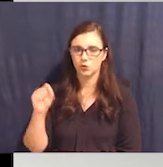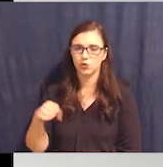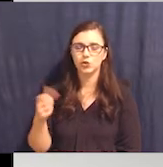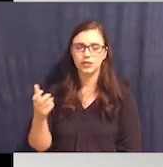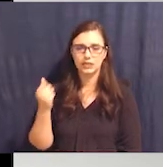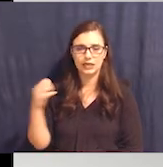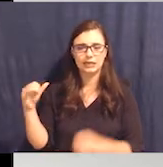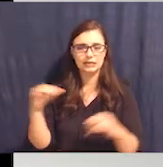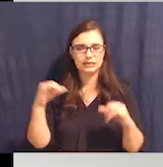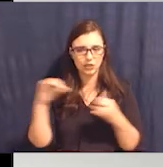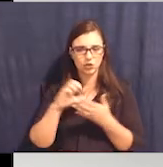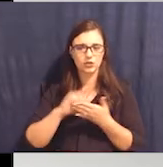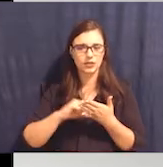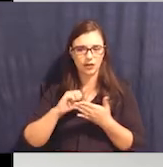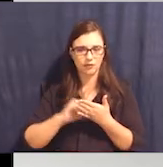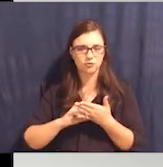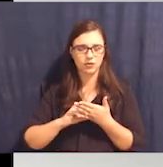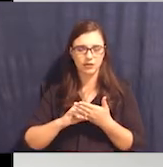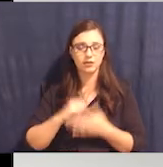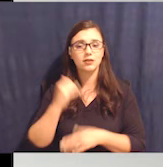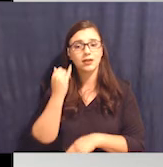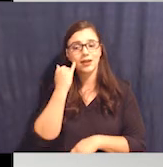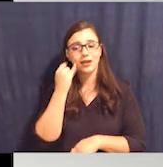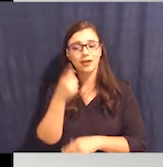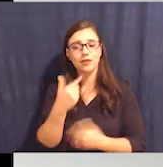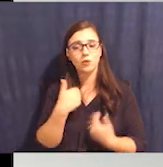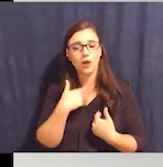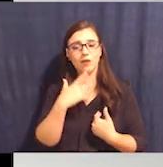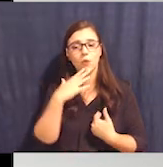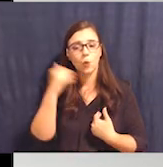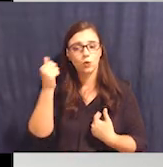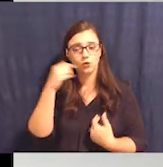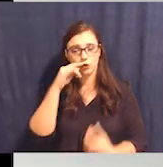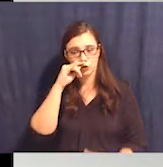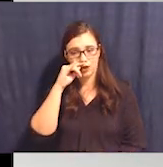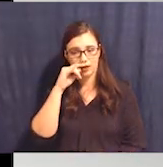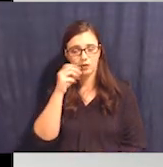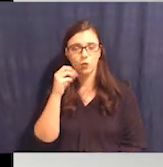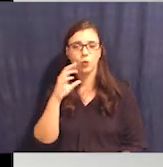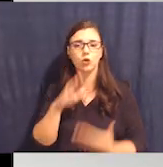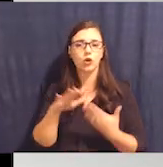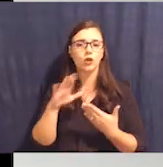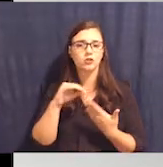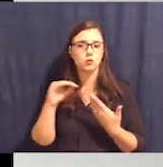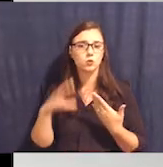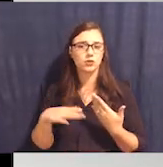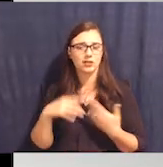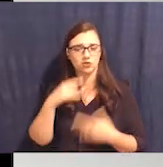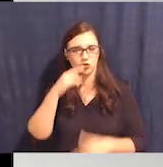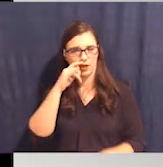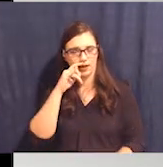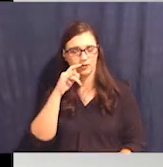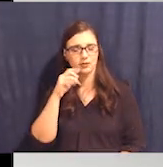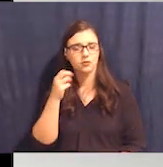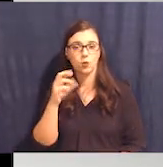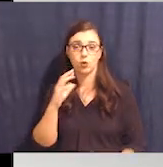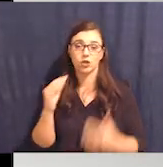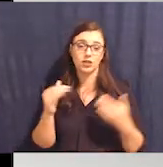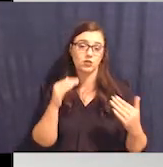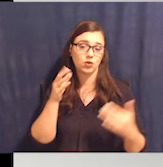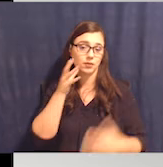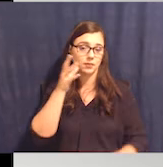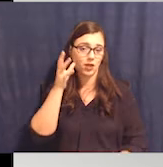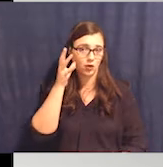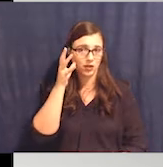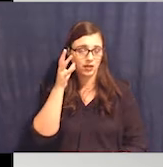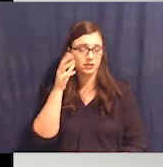You could take the standard deduction, and if you have an older child or a college student child